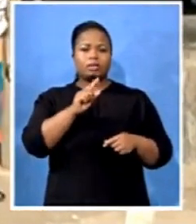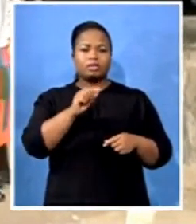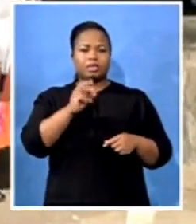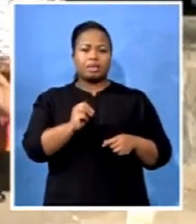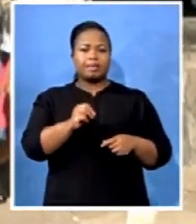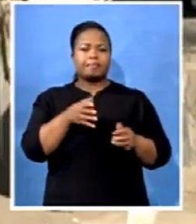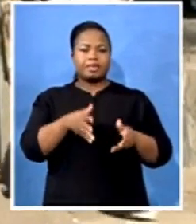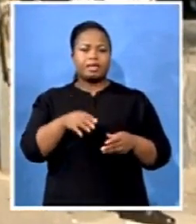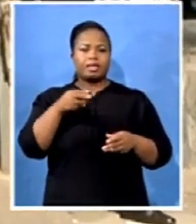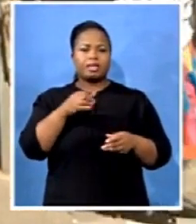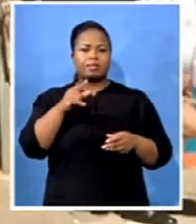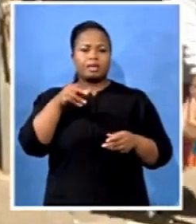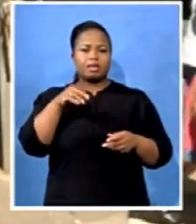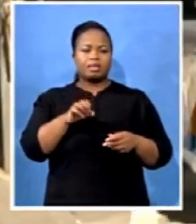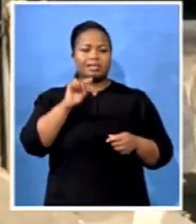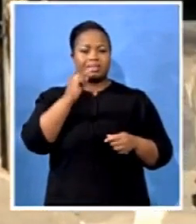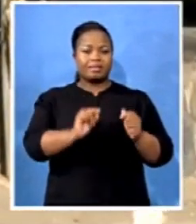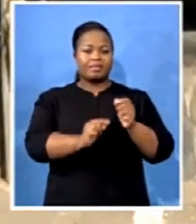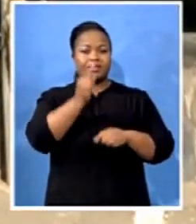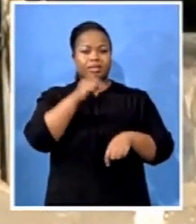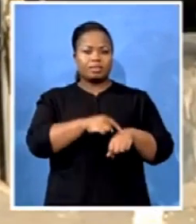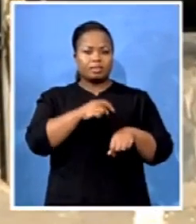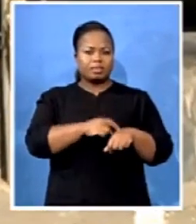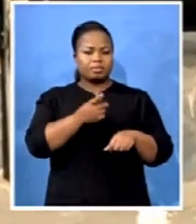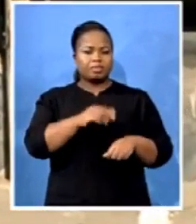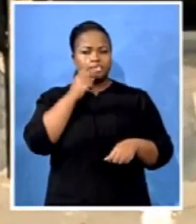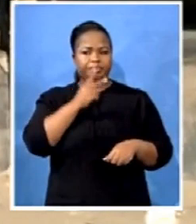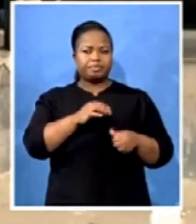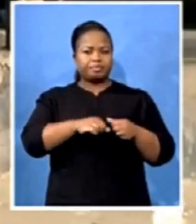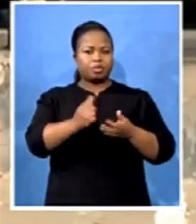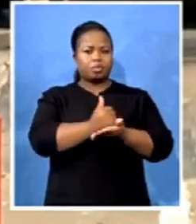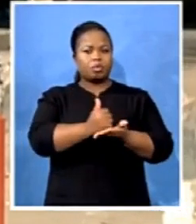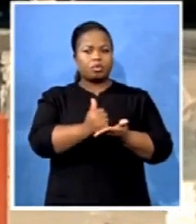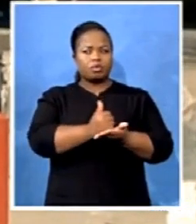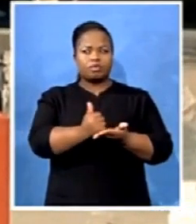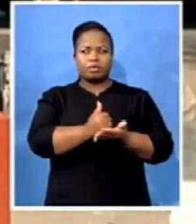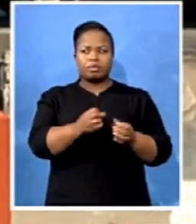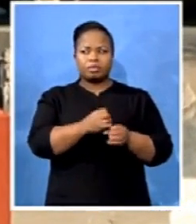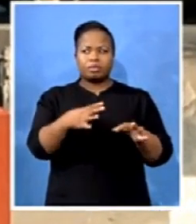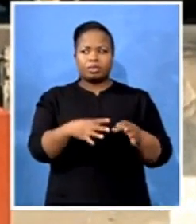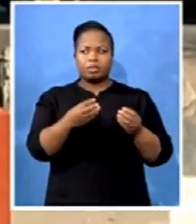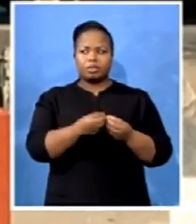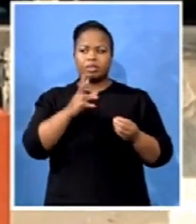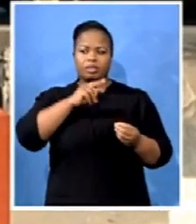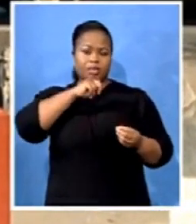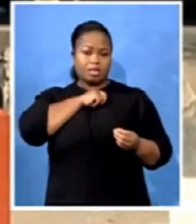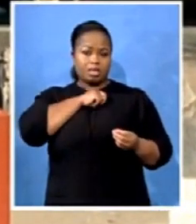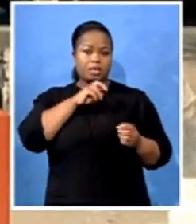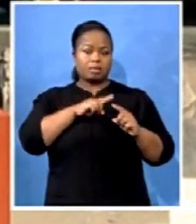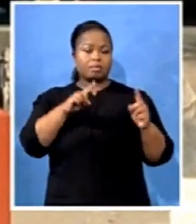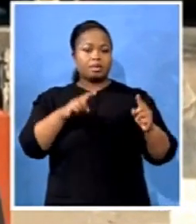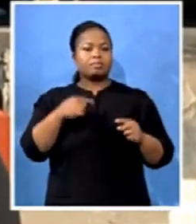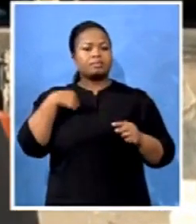project since Post Office started with KwaZulu-Natal. But I did manage to talk to one of